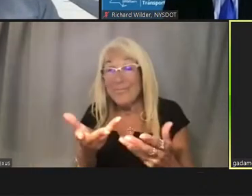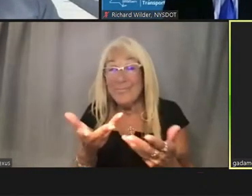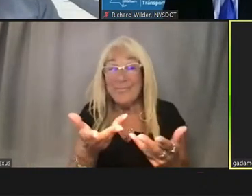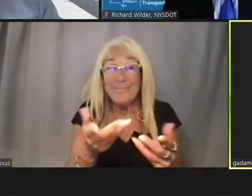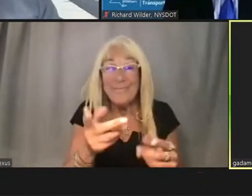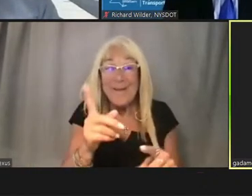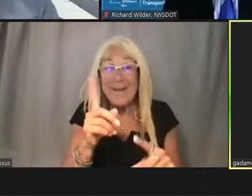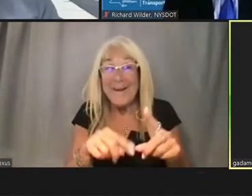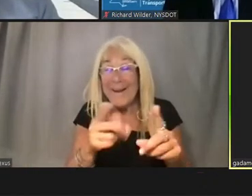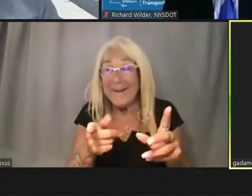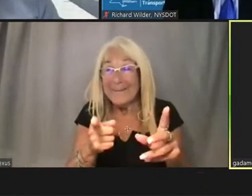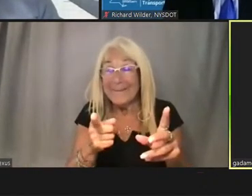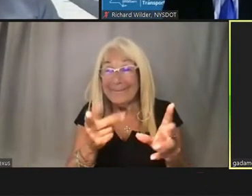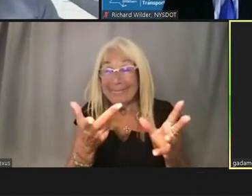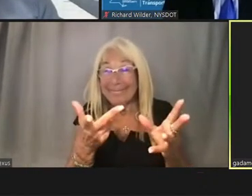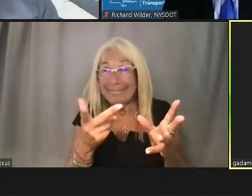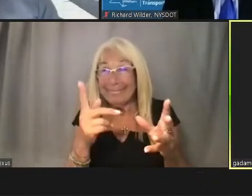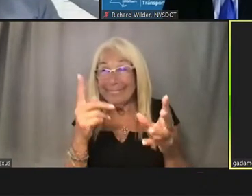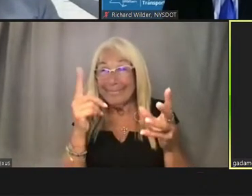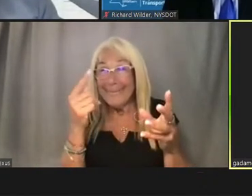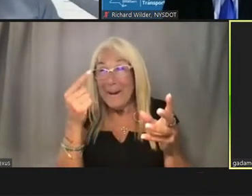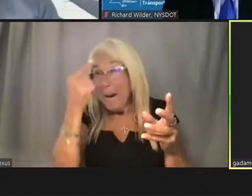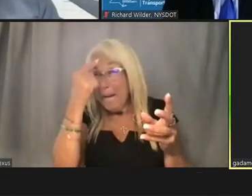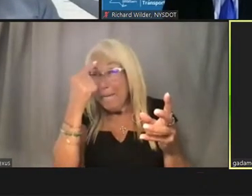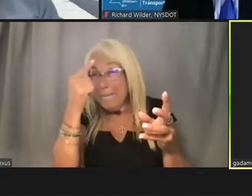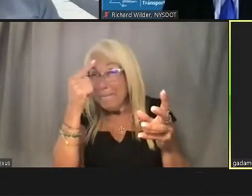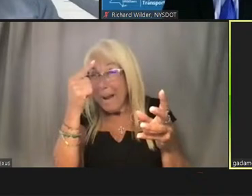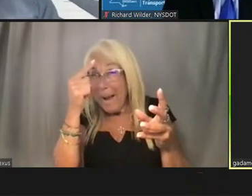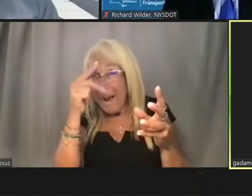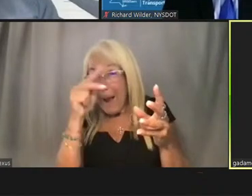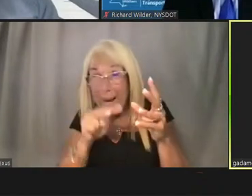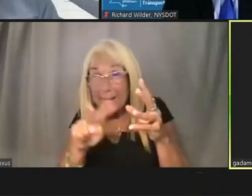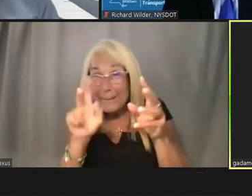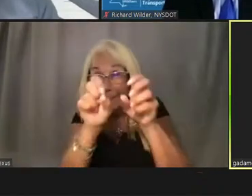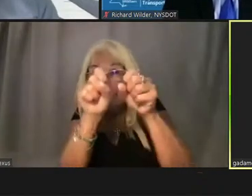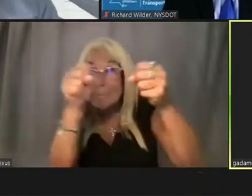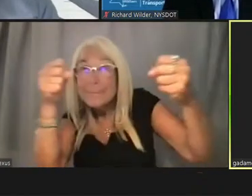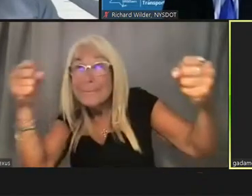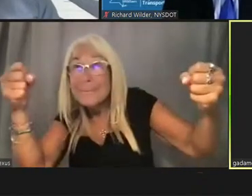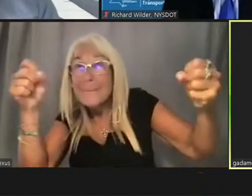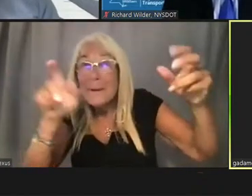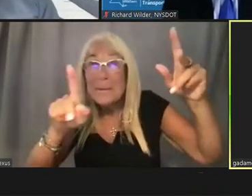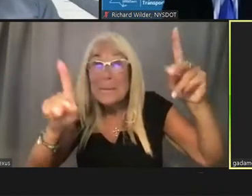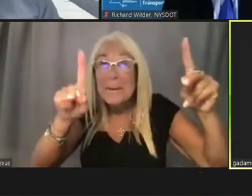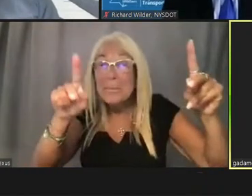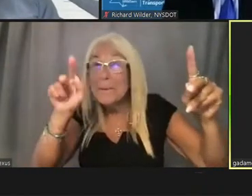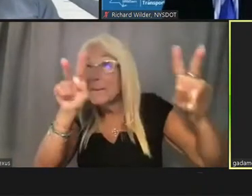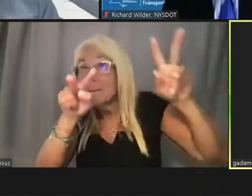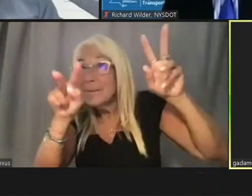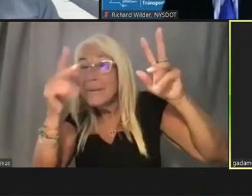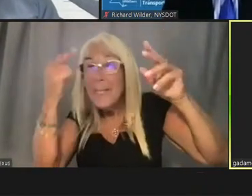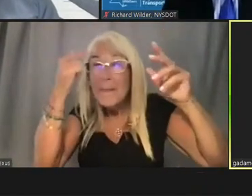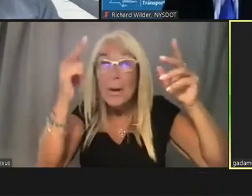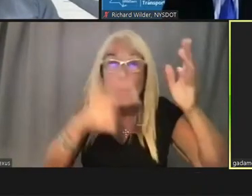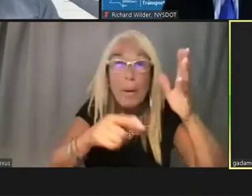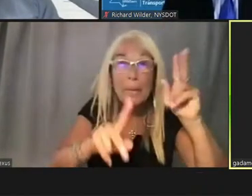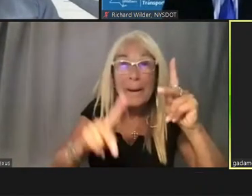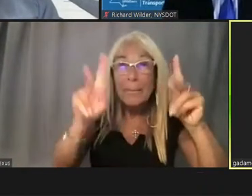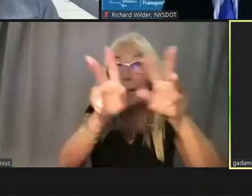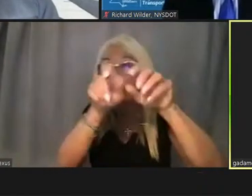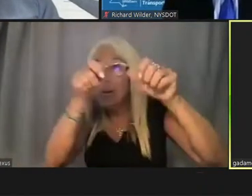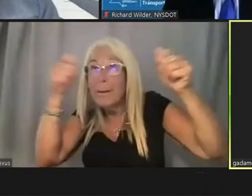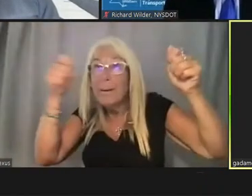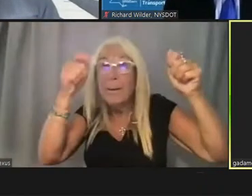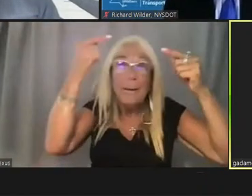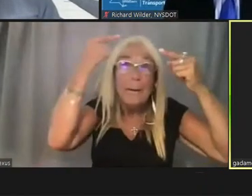minds of the Riders many of the people will still continue to come into New York think well I'm I'm